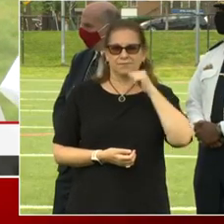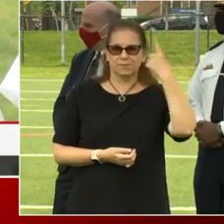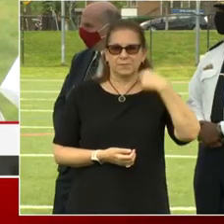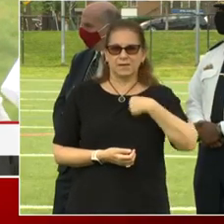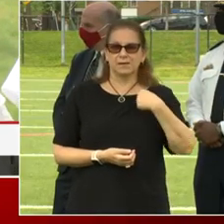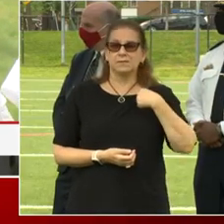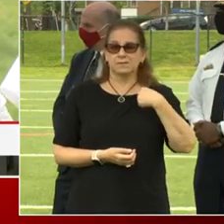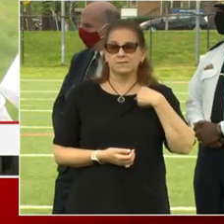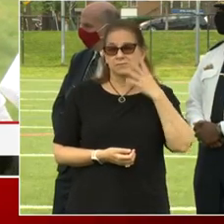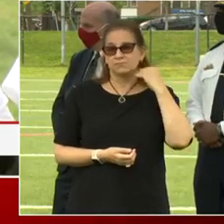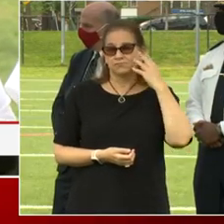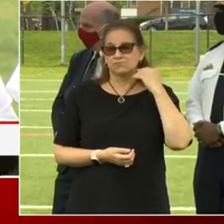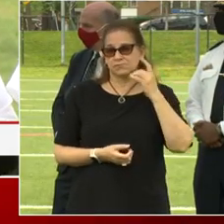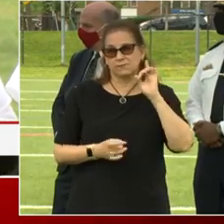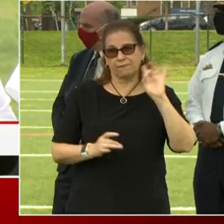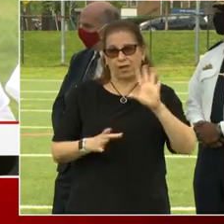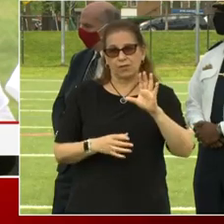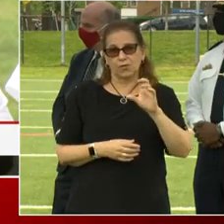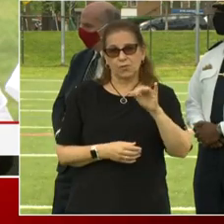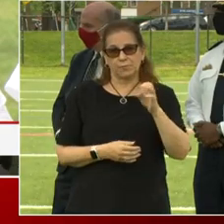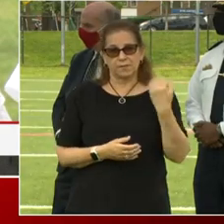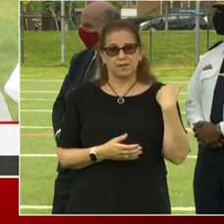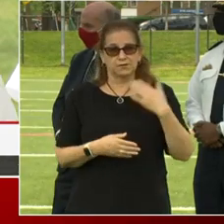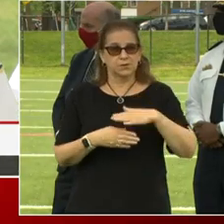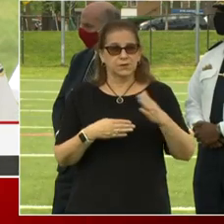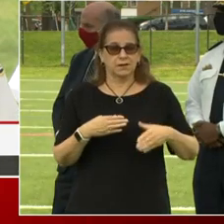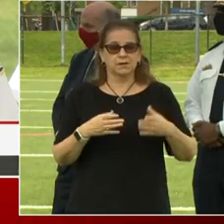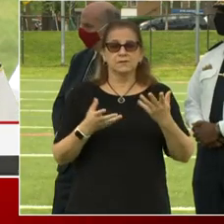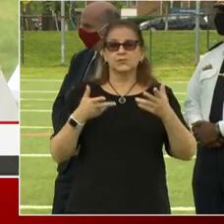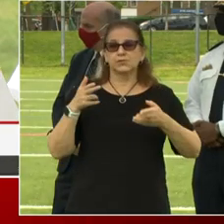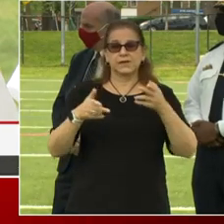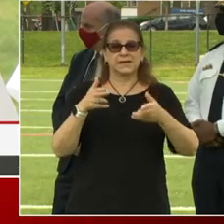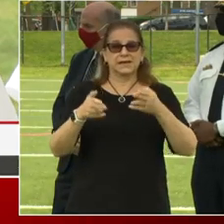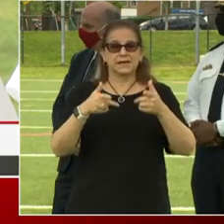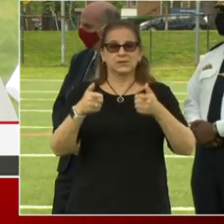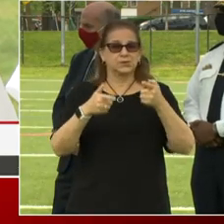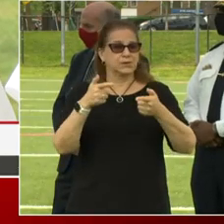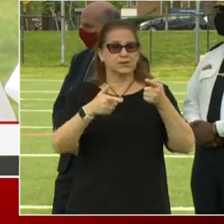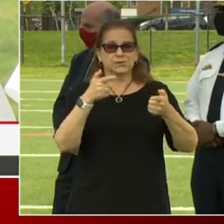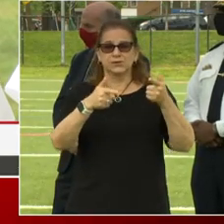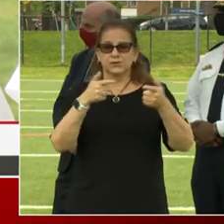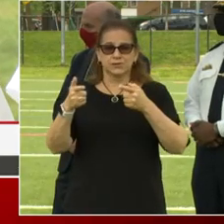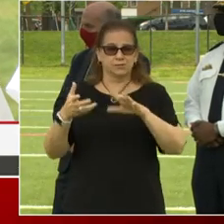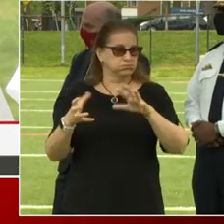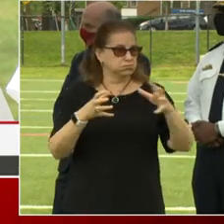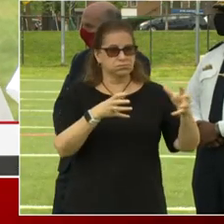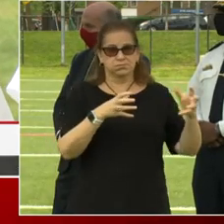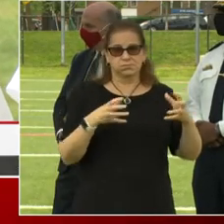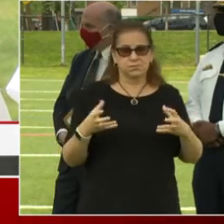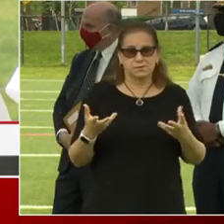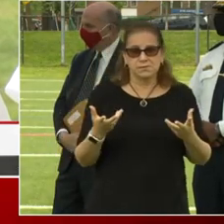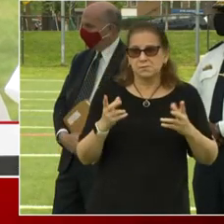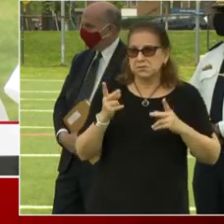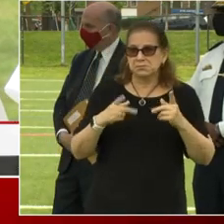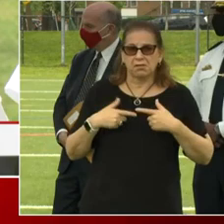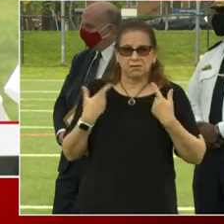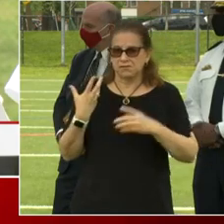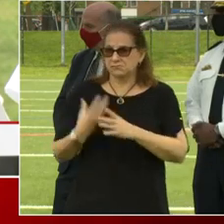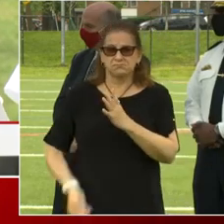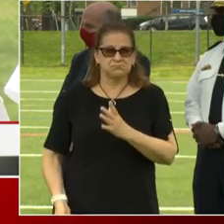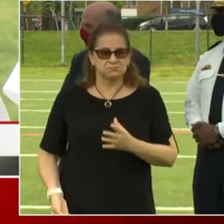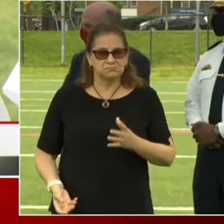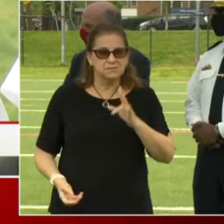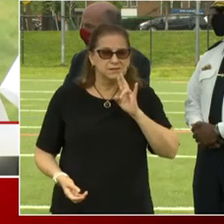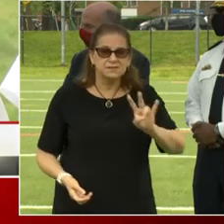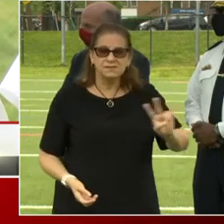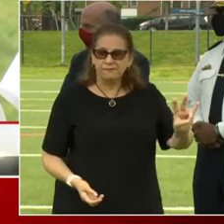past weekend, to include the shooting, the reckless disregard and the shooting of a 7-year-old that occurred